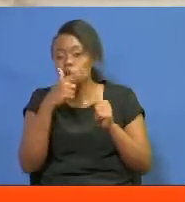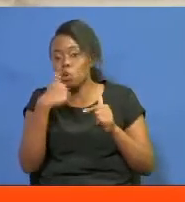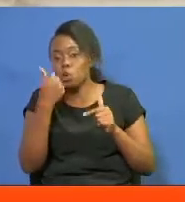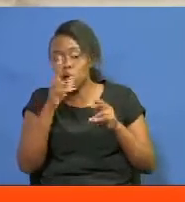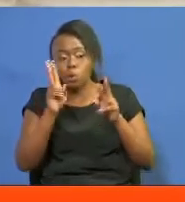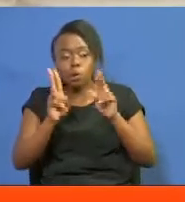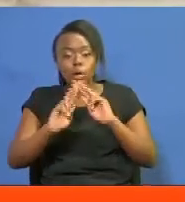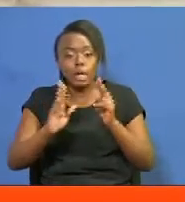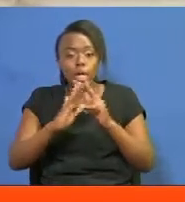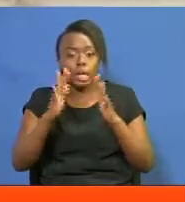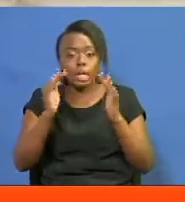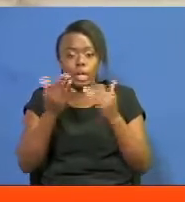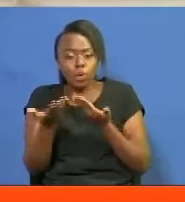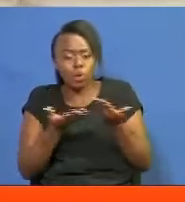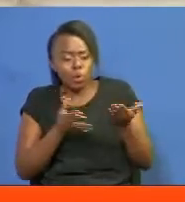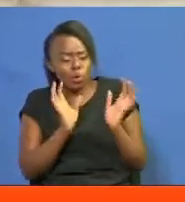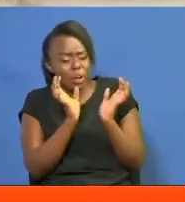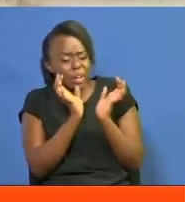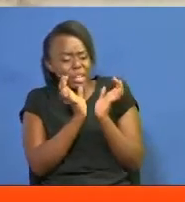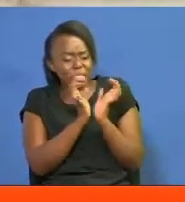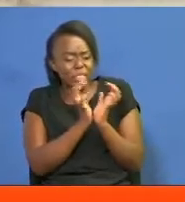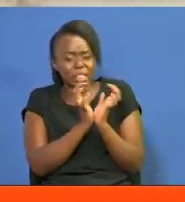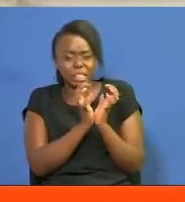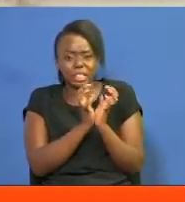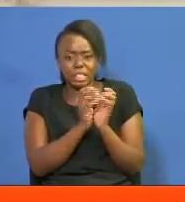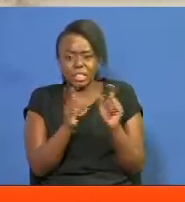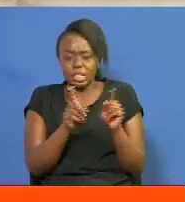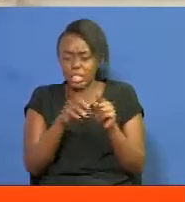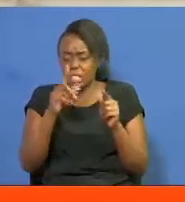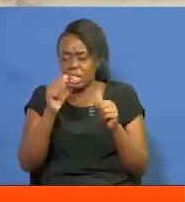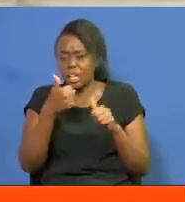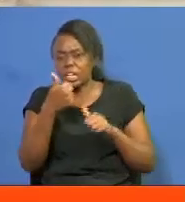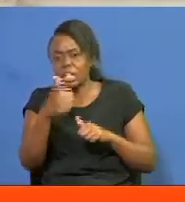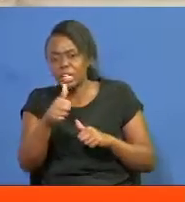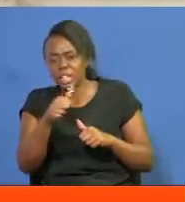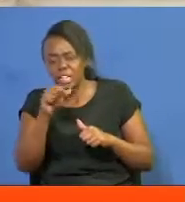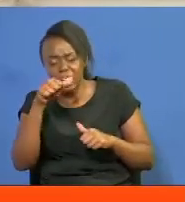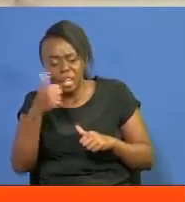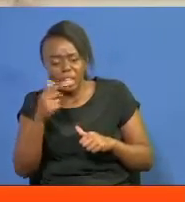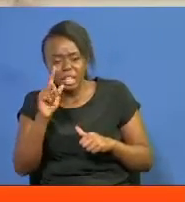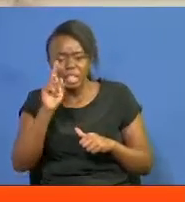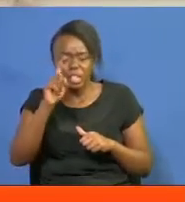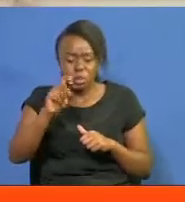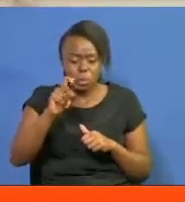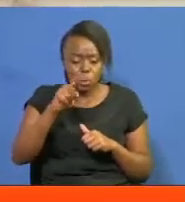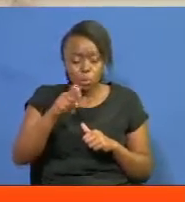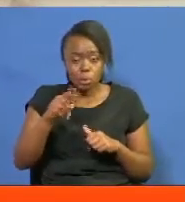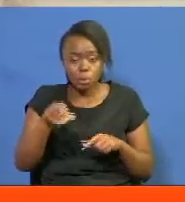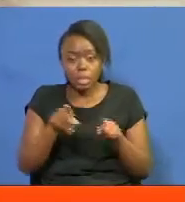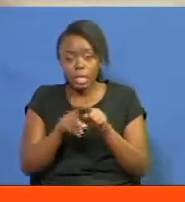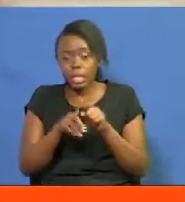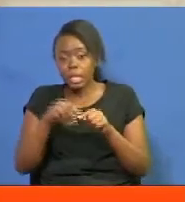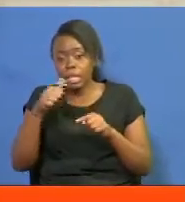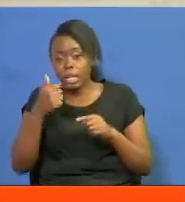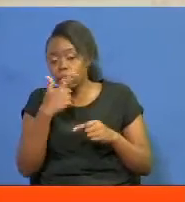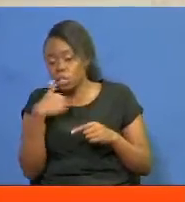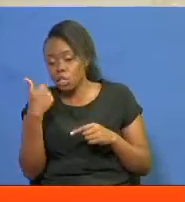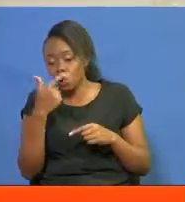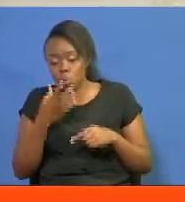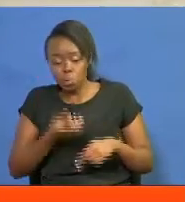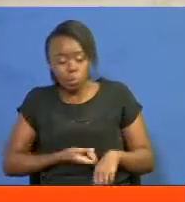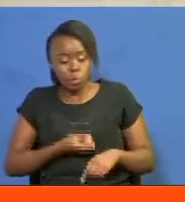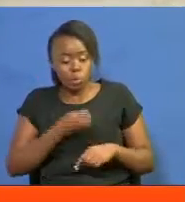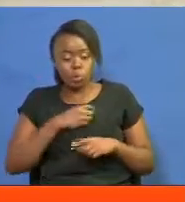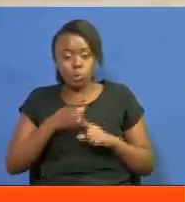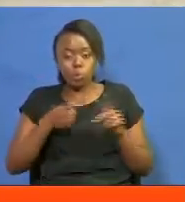wameshoa kamatwa na mamba, wameshoa umwa na nyoka, na pia hata pia kuna wenyeji tu hapa,